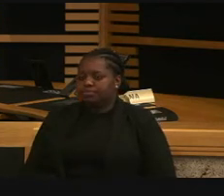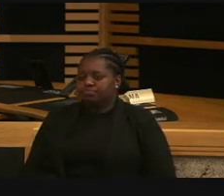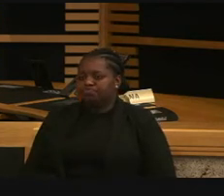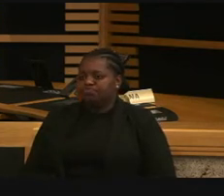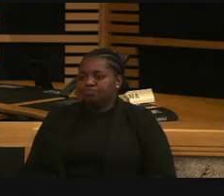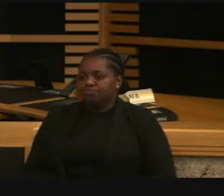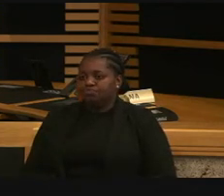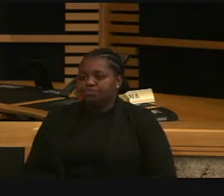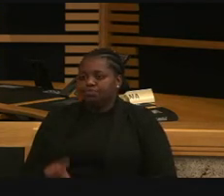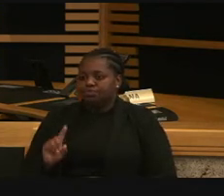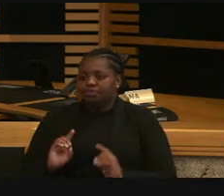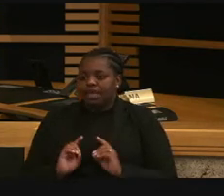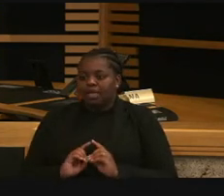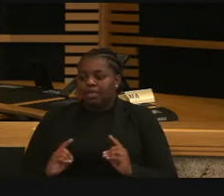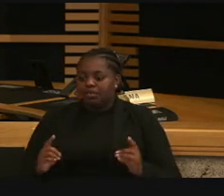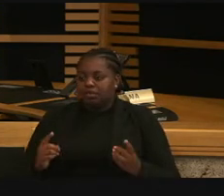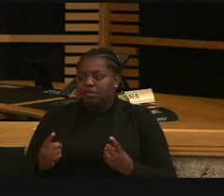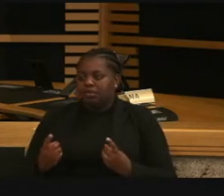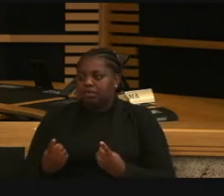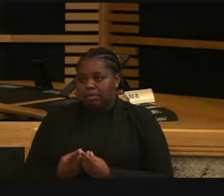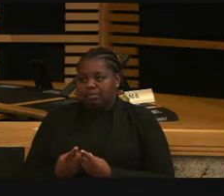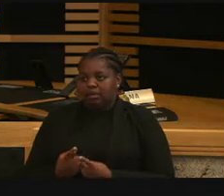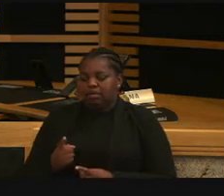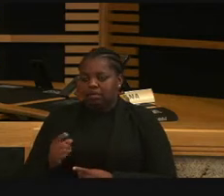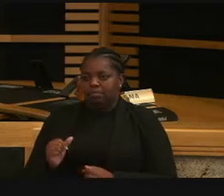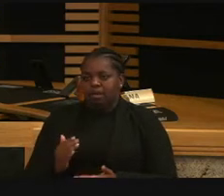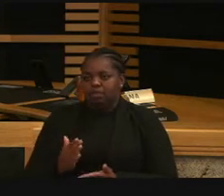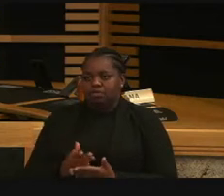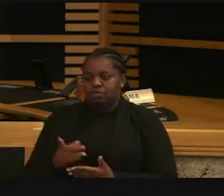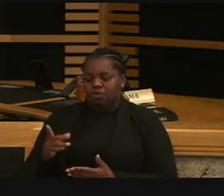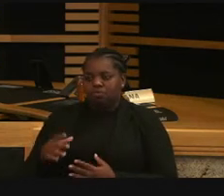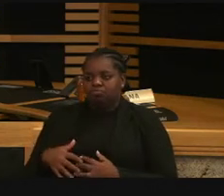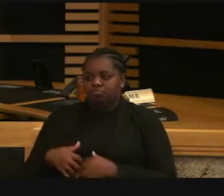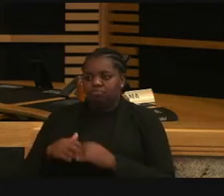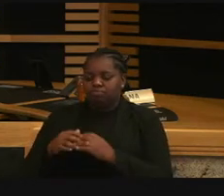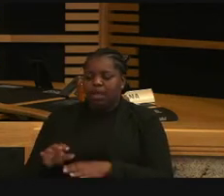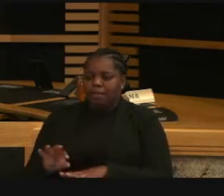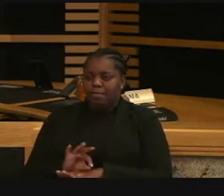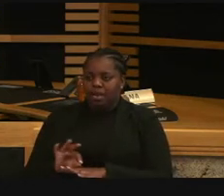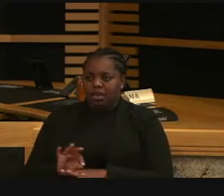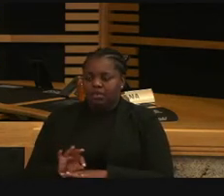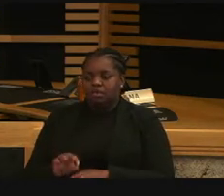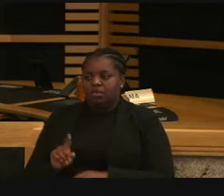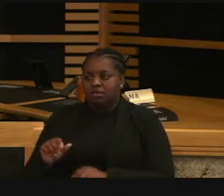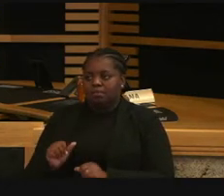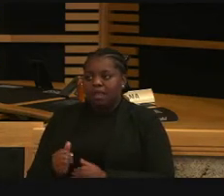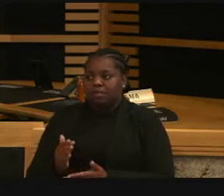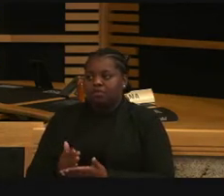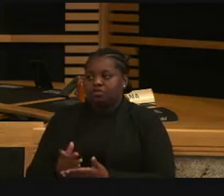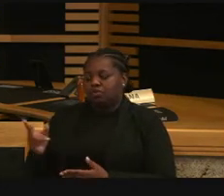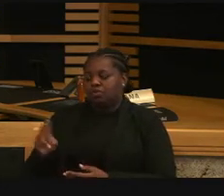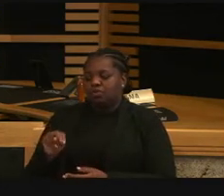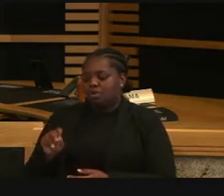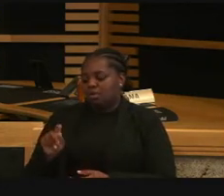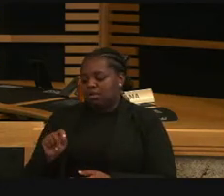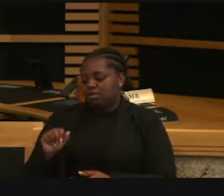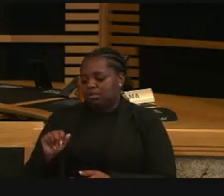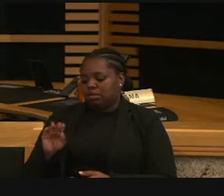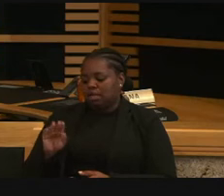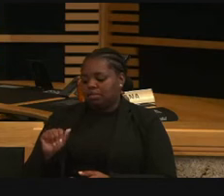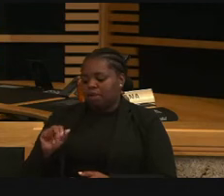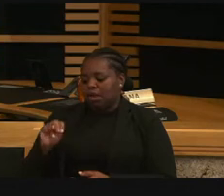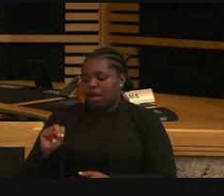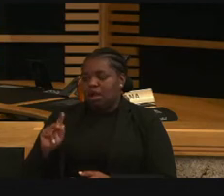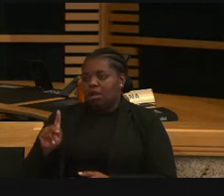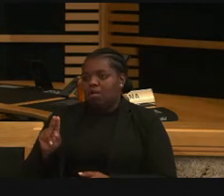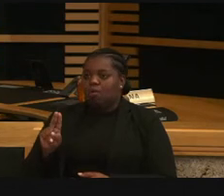The department must come up with a plan on how it will ensure that Ndabankulu